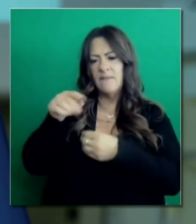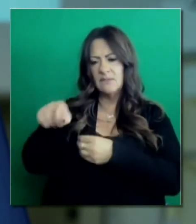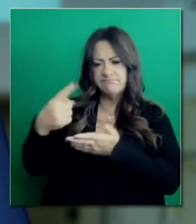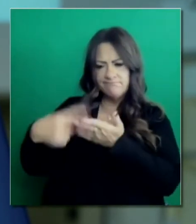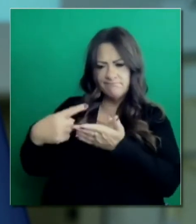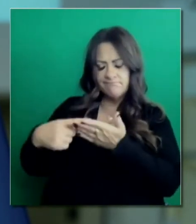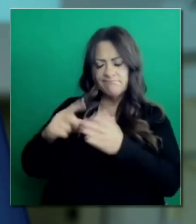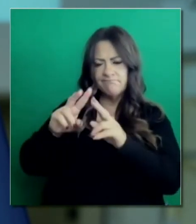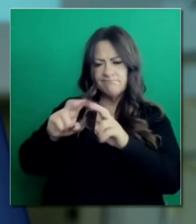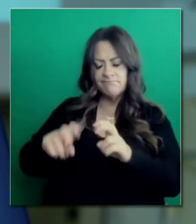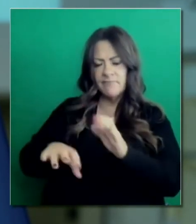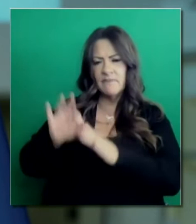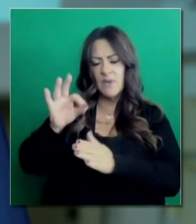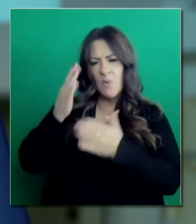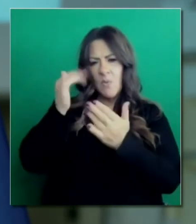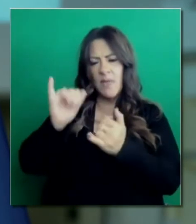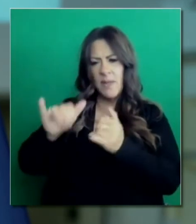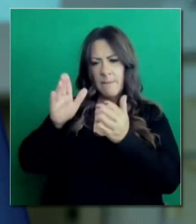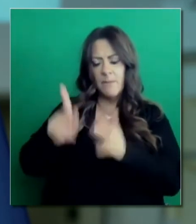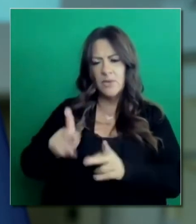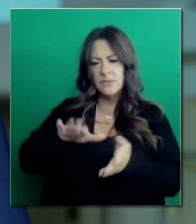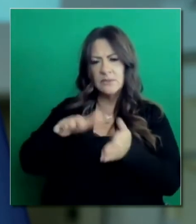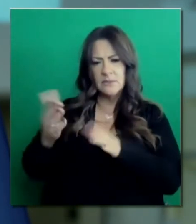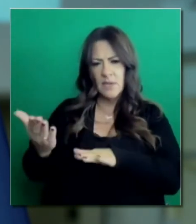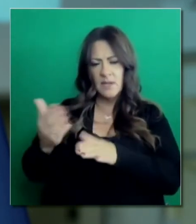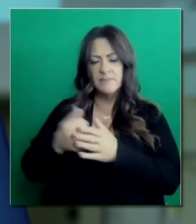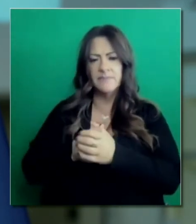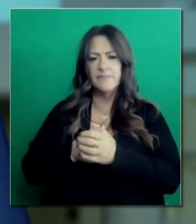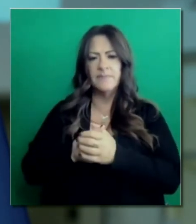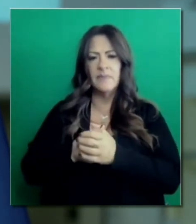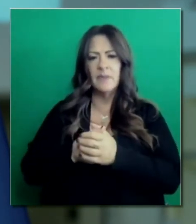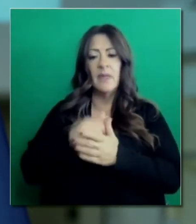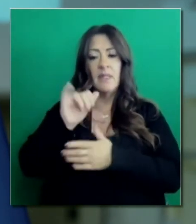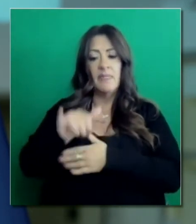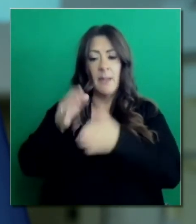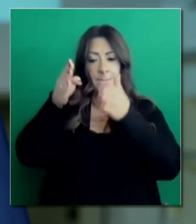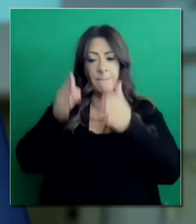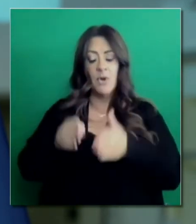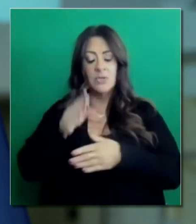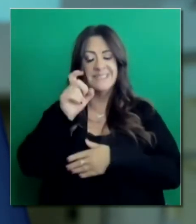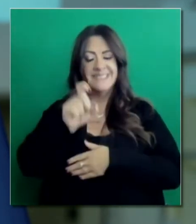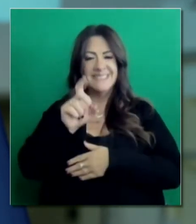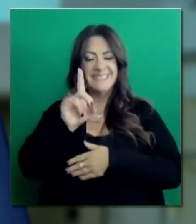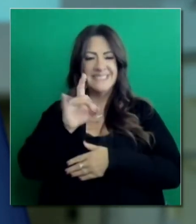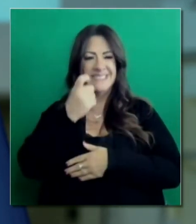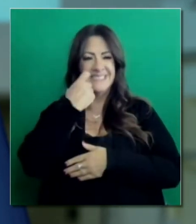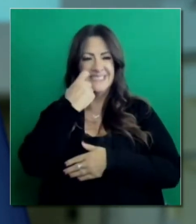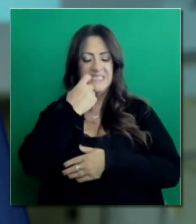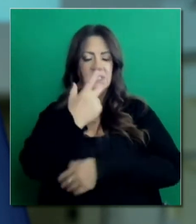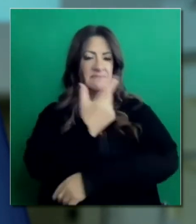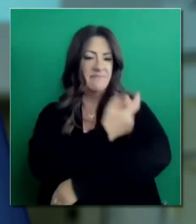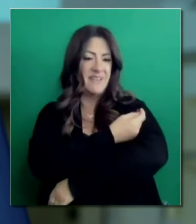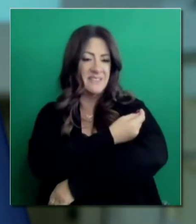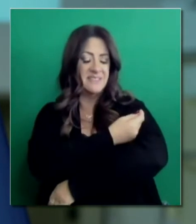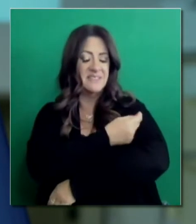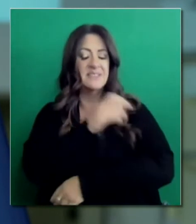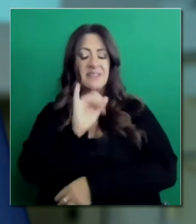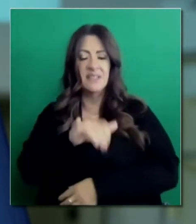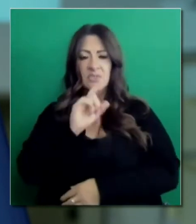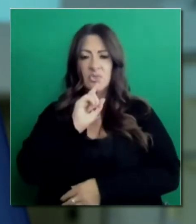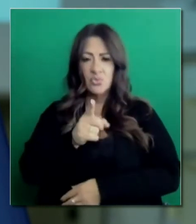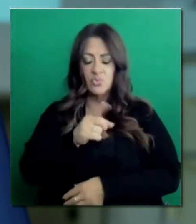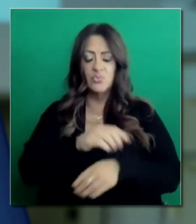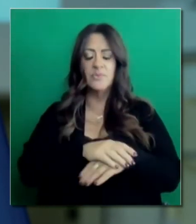this was an individual who had been recently vaccinated. I think also other details are complex and